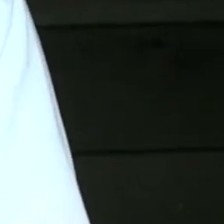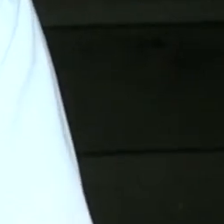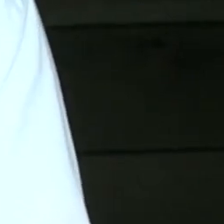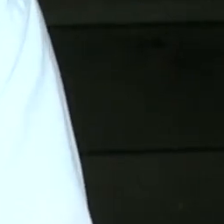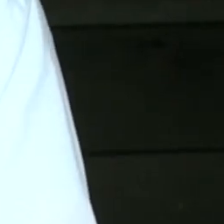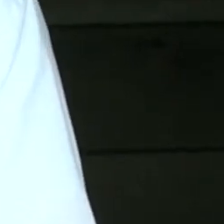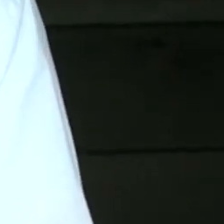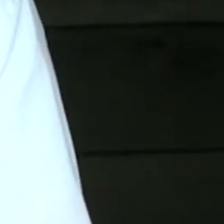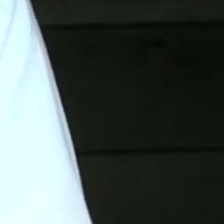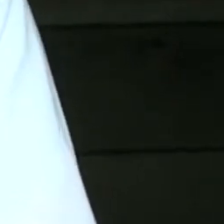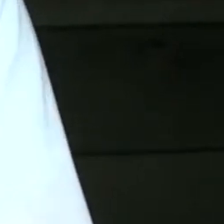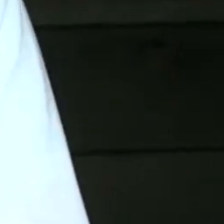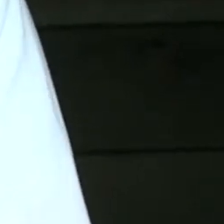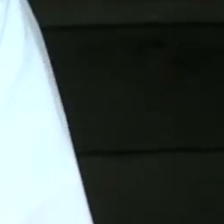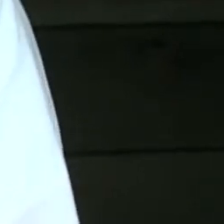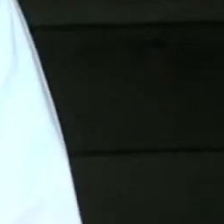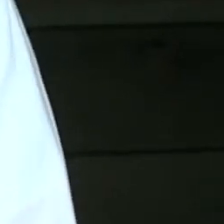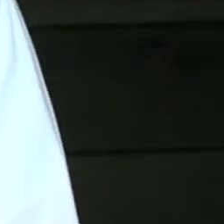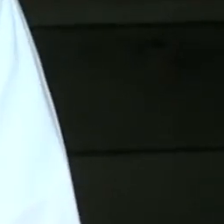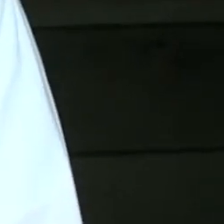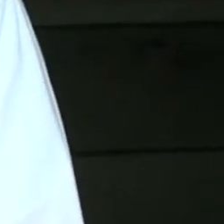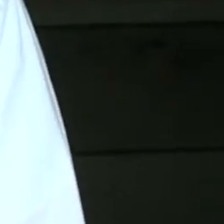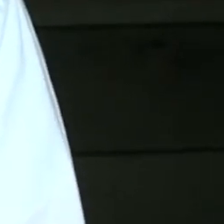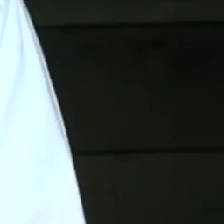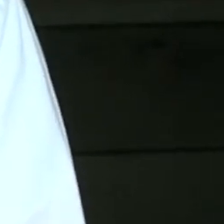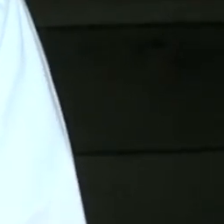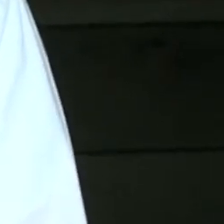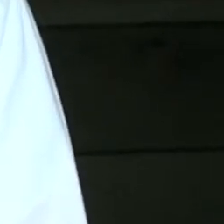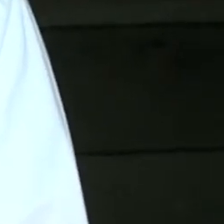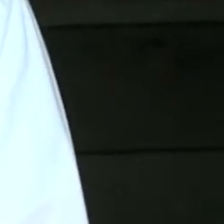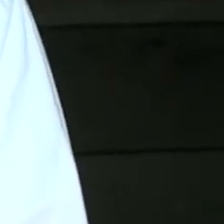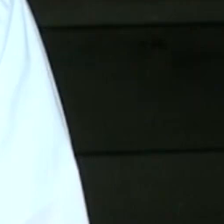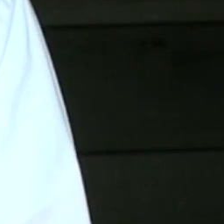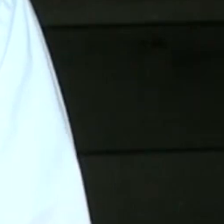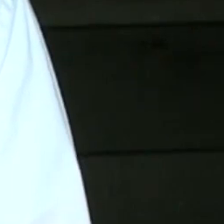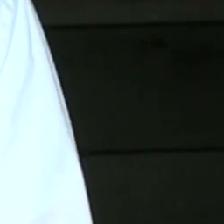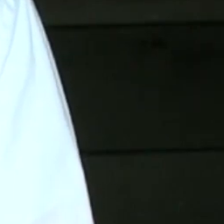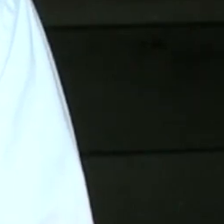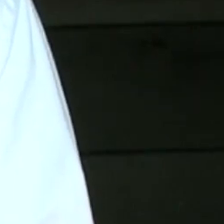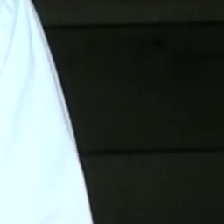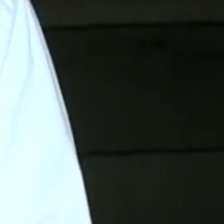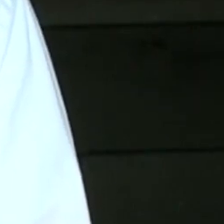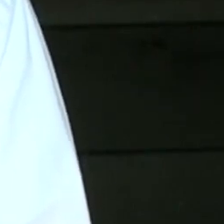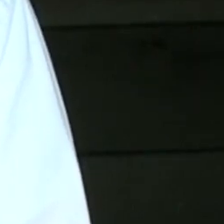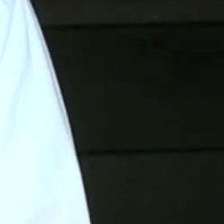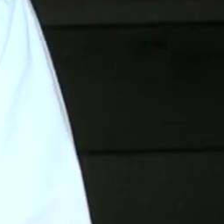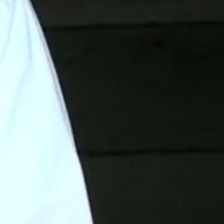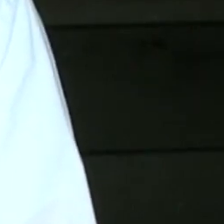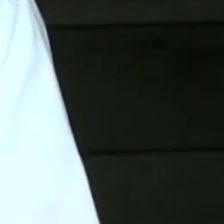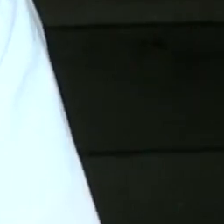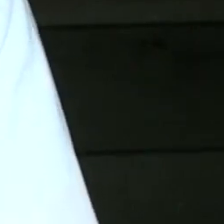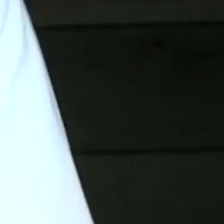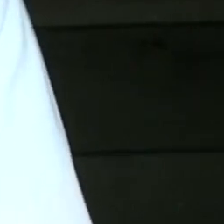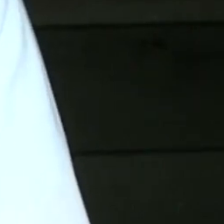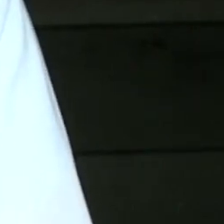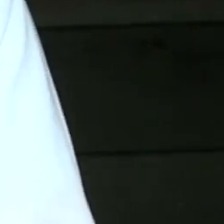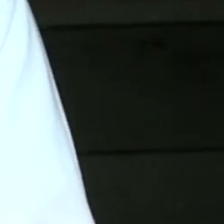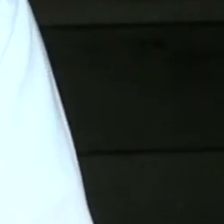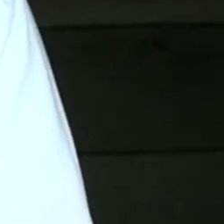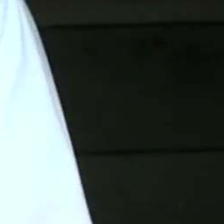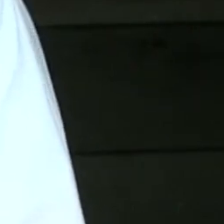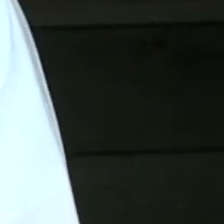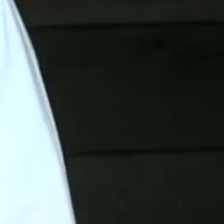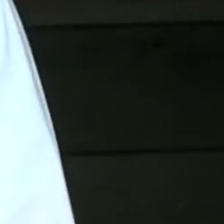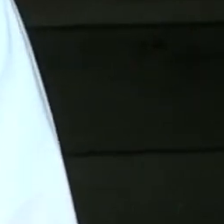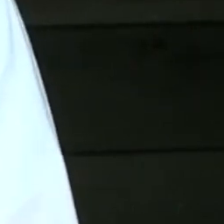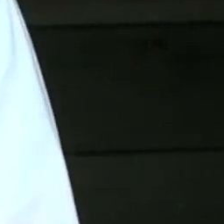want to connect with you. We want to tell you that we're a church that's here for you. There are two ways that you can contact us. First, you can click on the link in this post